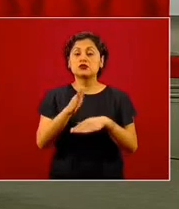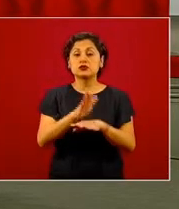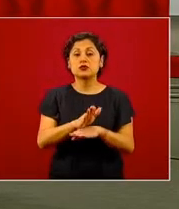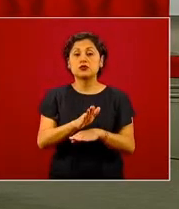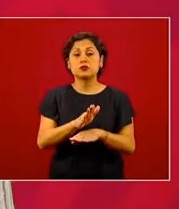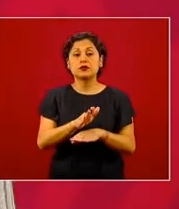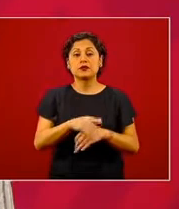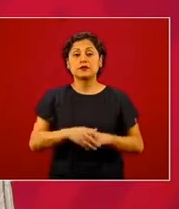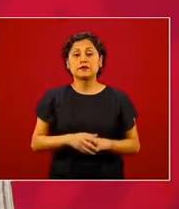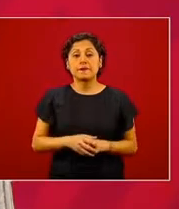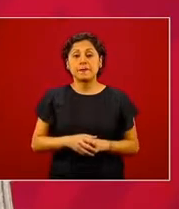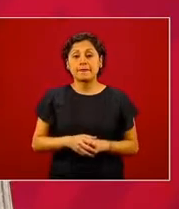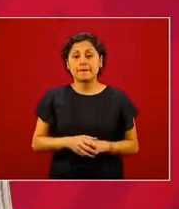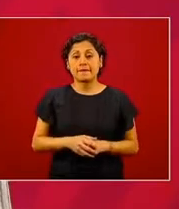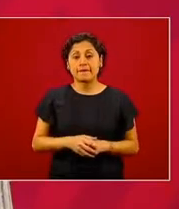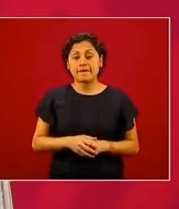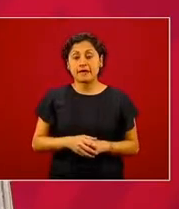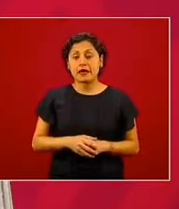of,